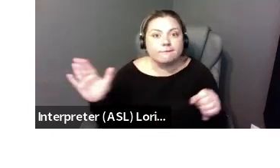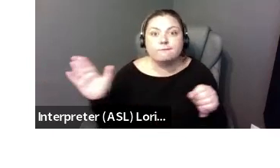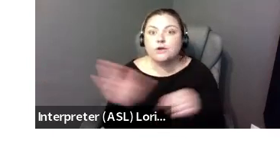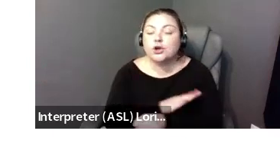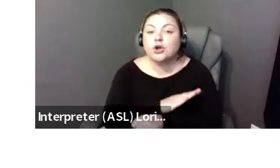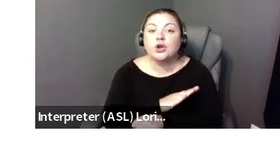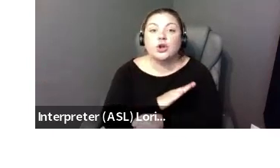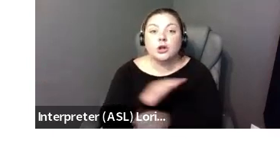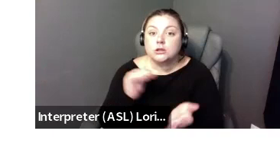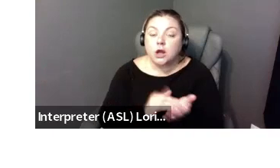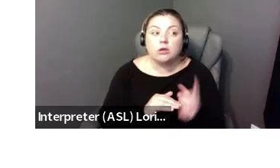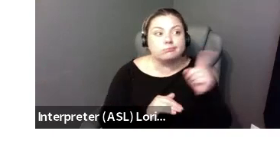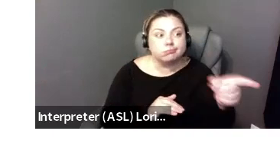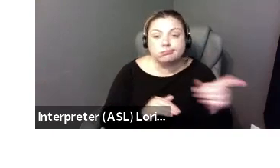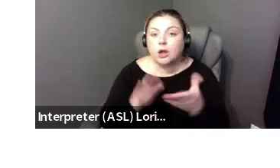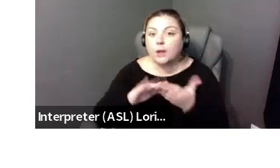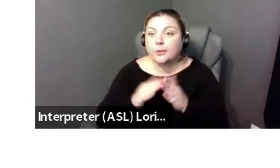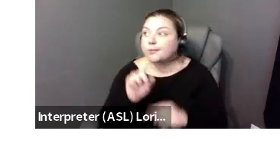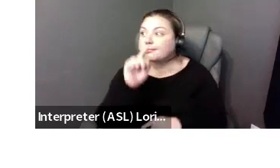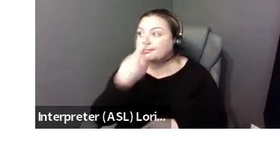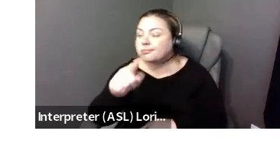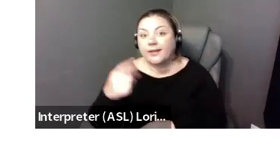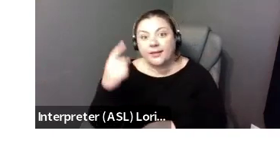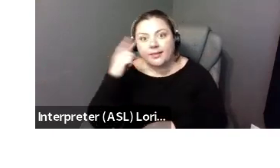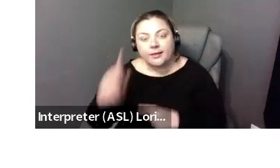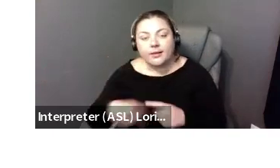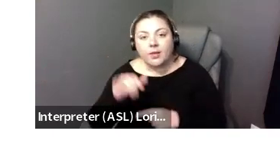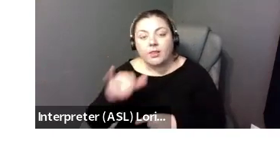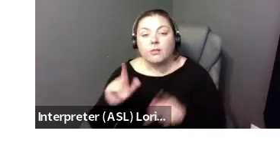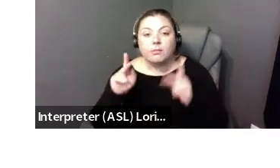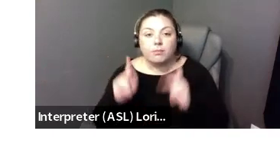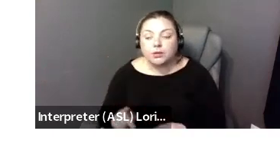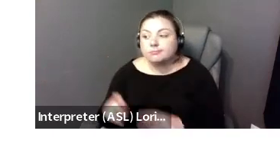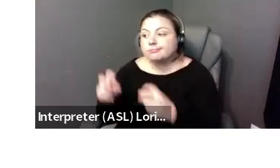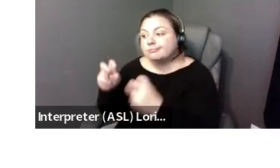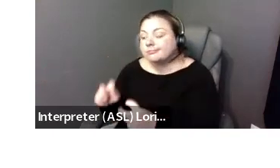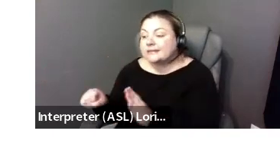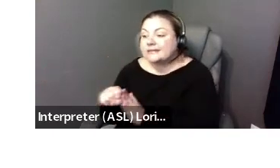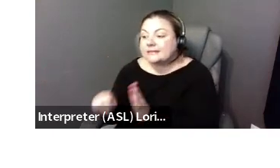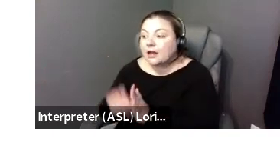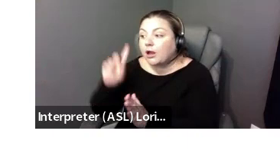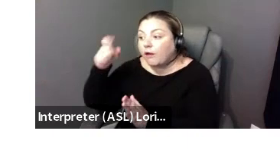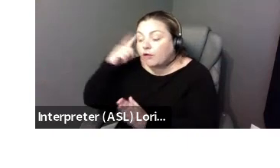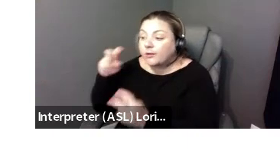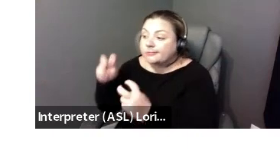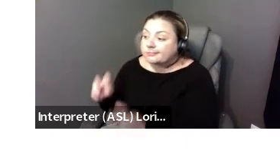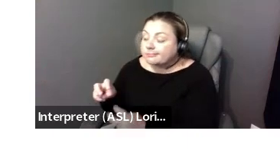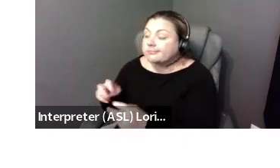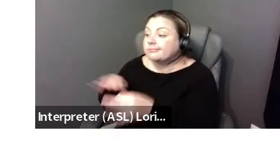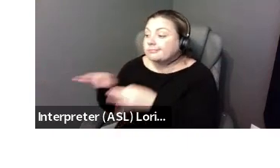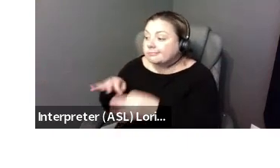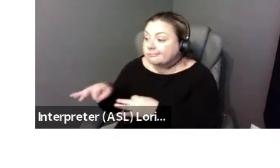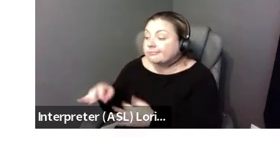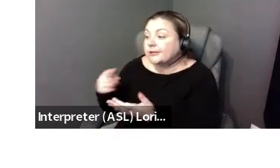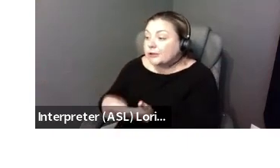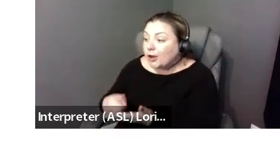various health, social, community, and public information that is collected on individuals throughout the state or a particular region to describe their health, wellness,